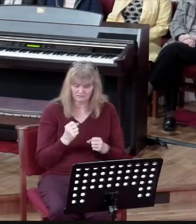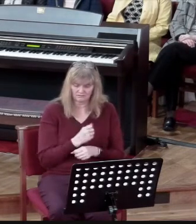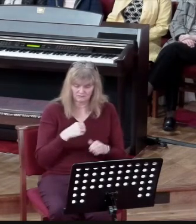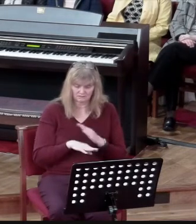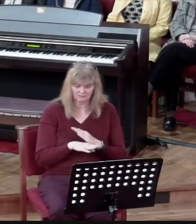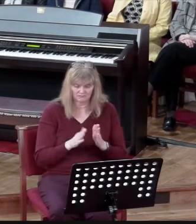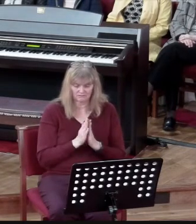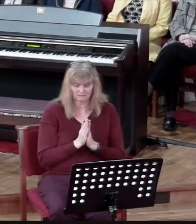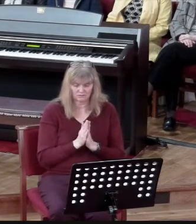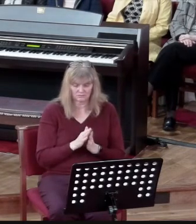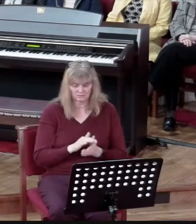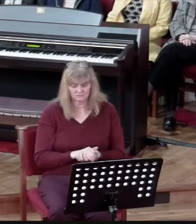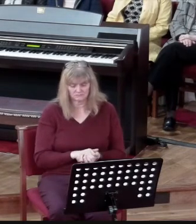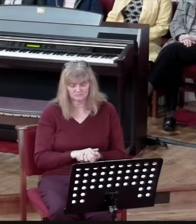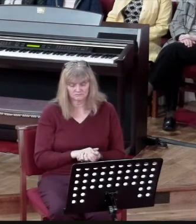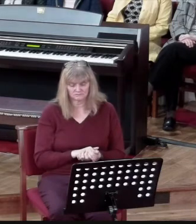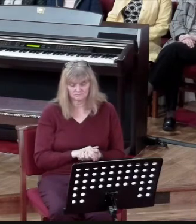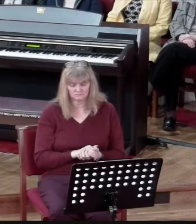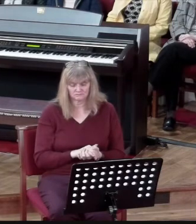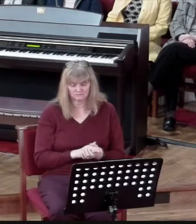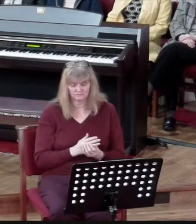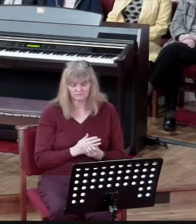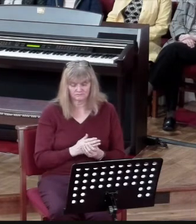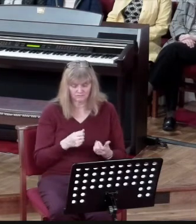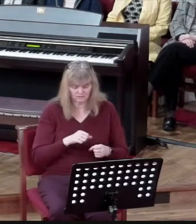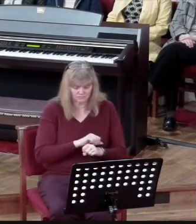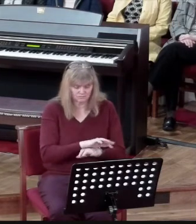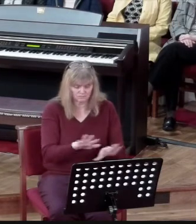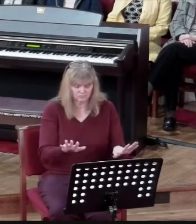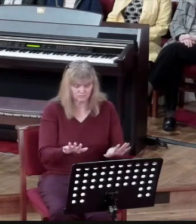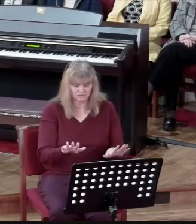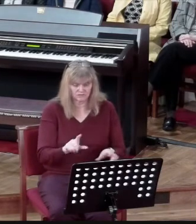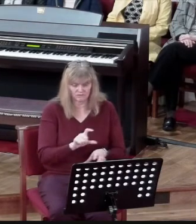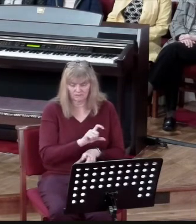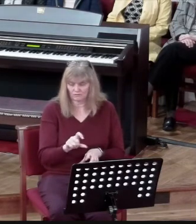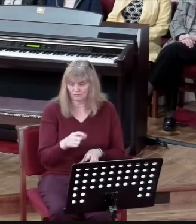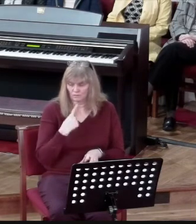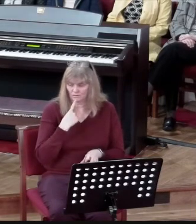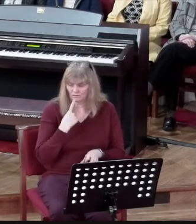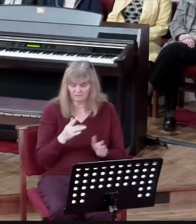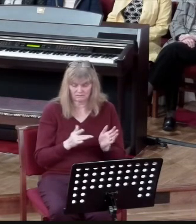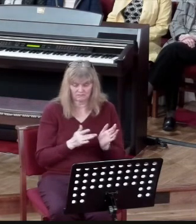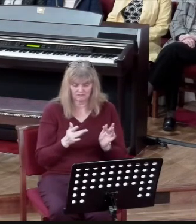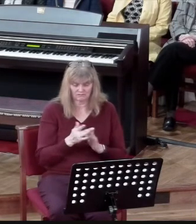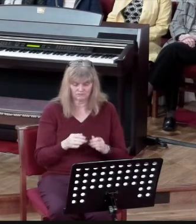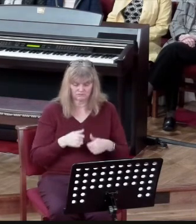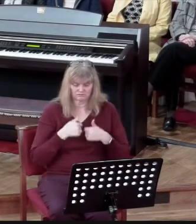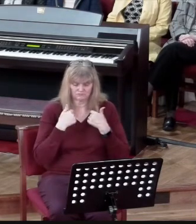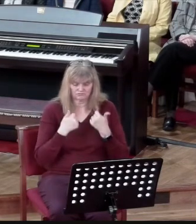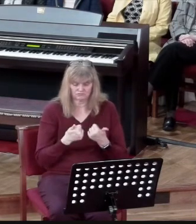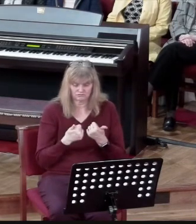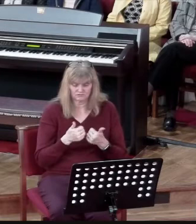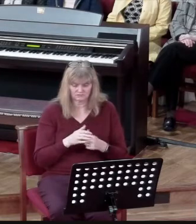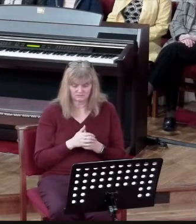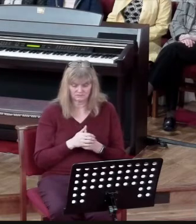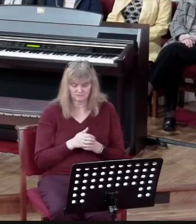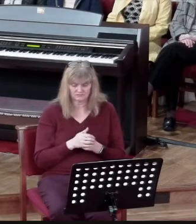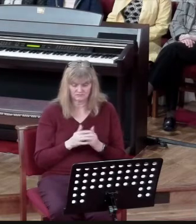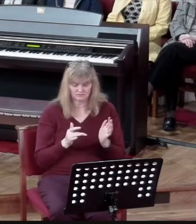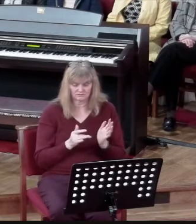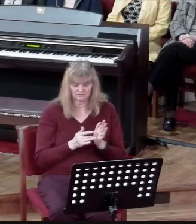is, to spread the gospel of the kingdom of God, that Easter message of Jesus crucified